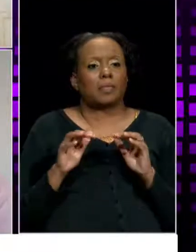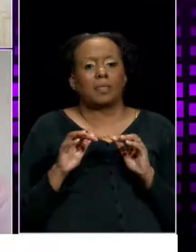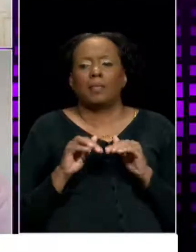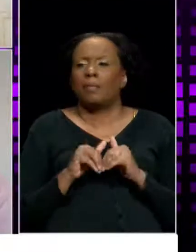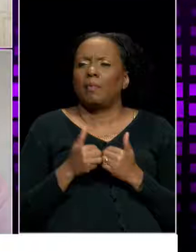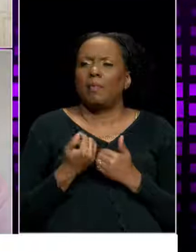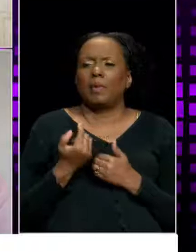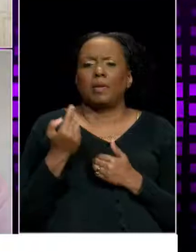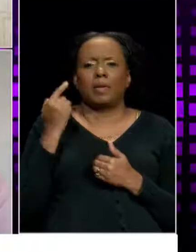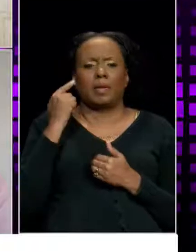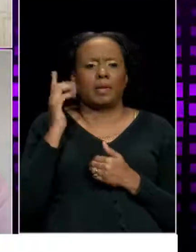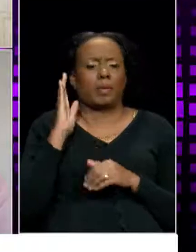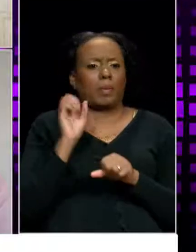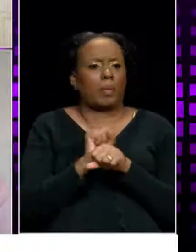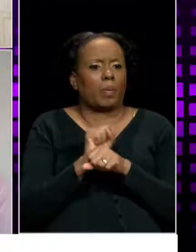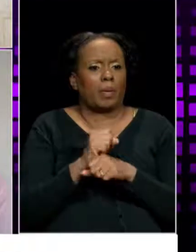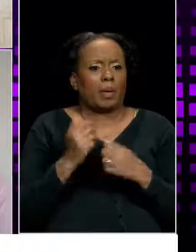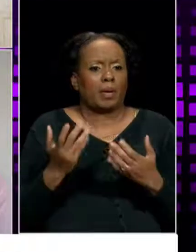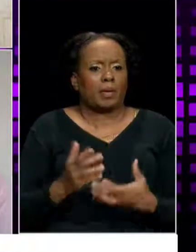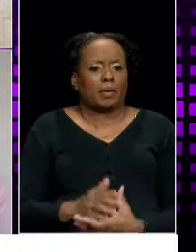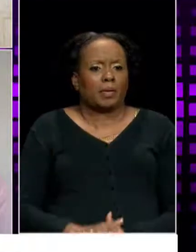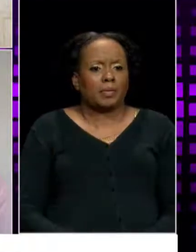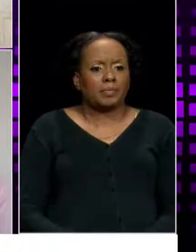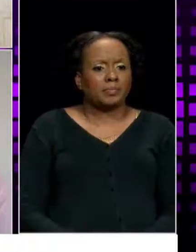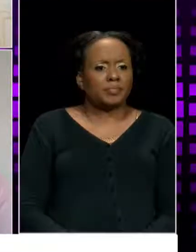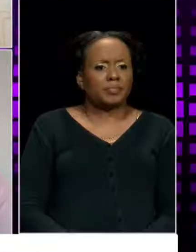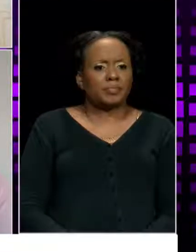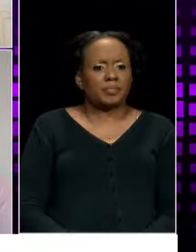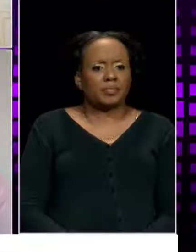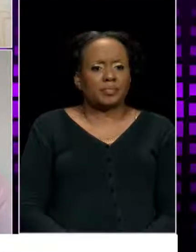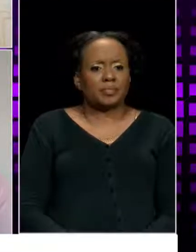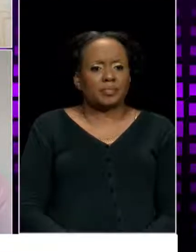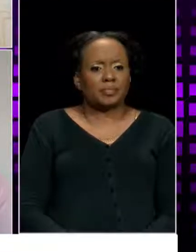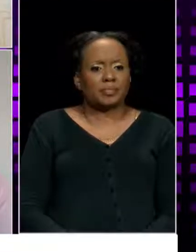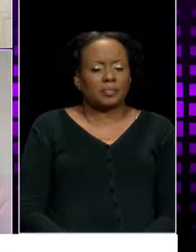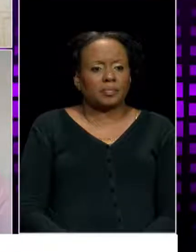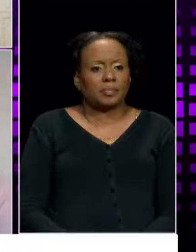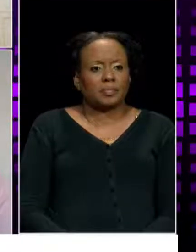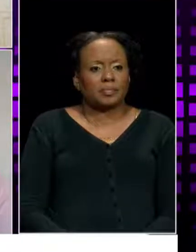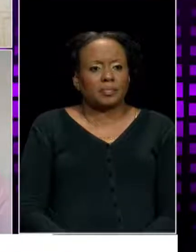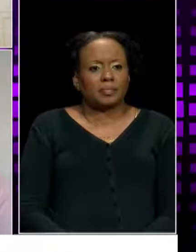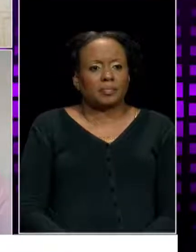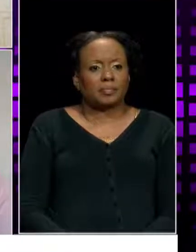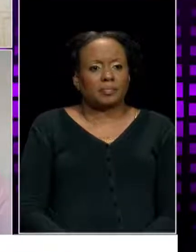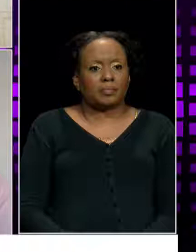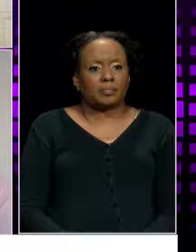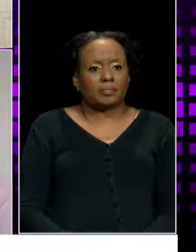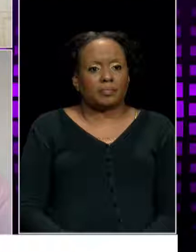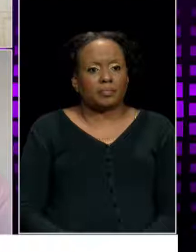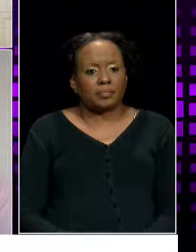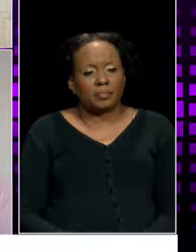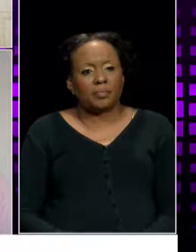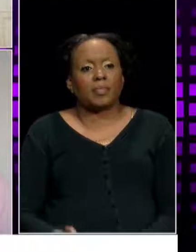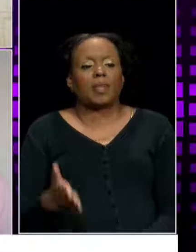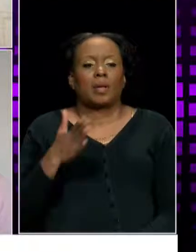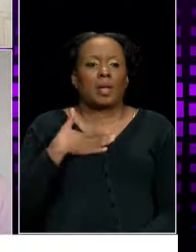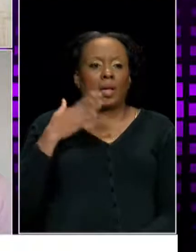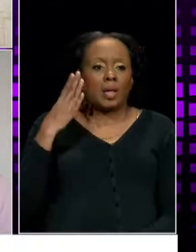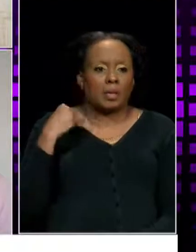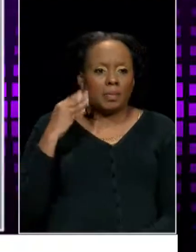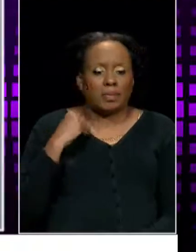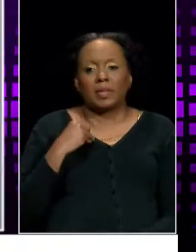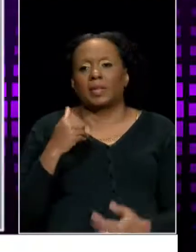might work for young persons in Barbados? Well, I think that's going to be actually really great from first-hand experience. I have a cousin